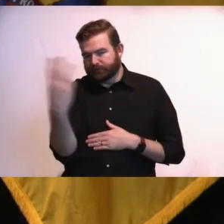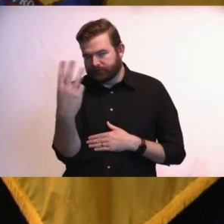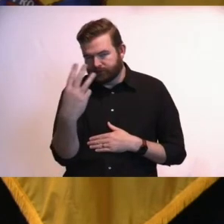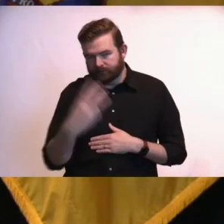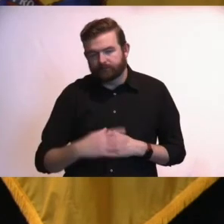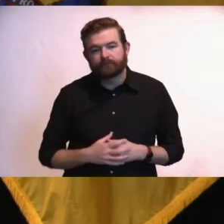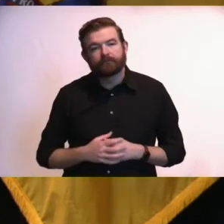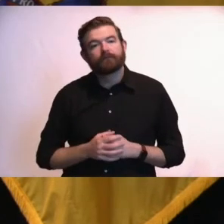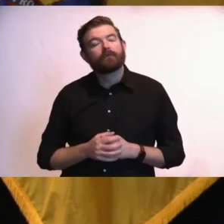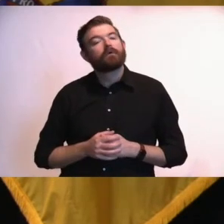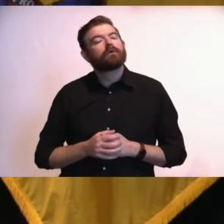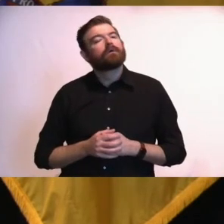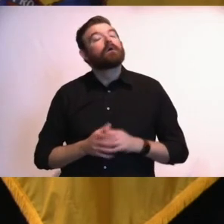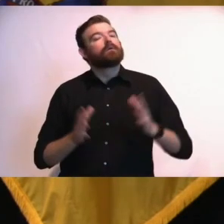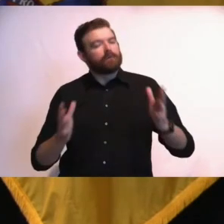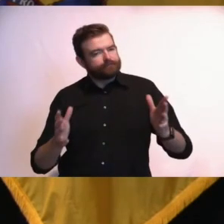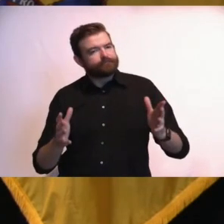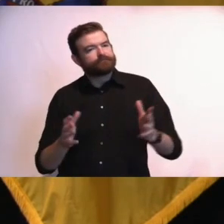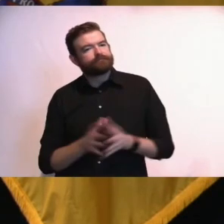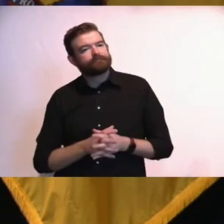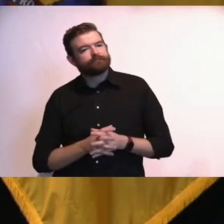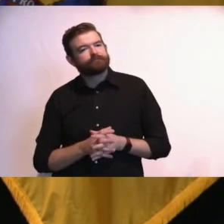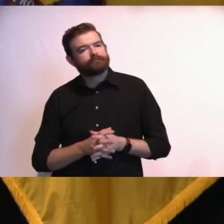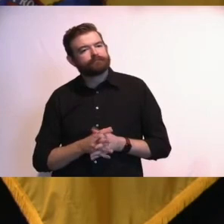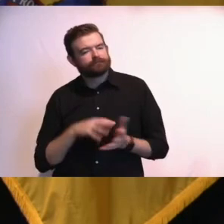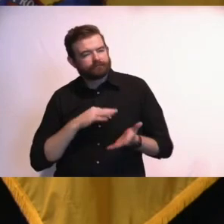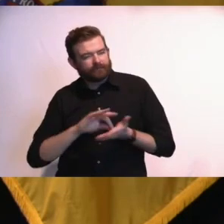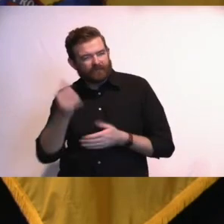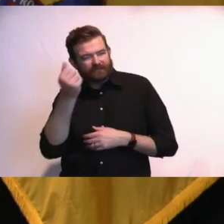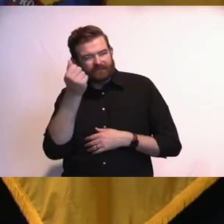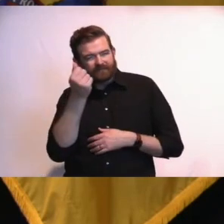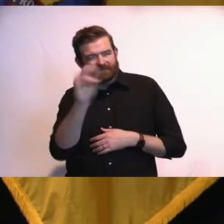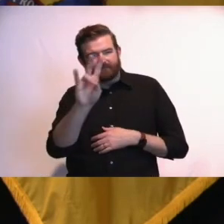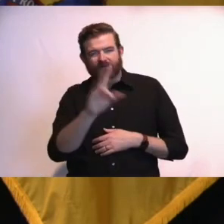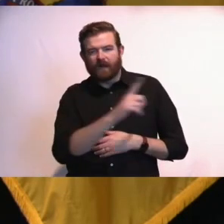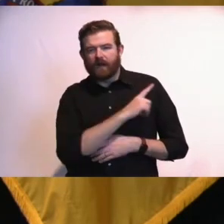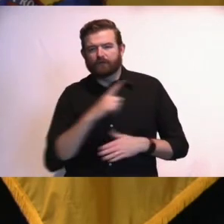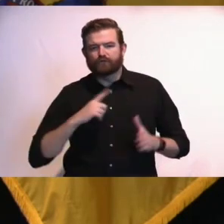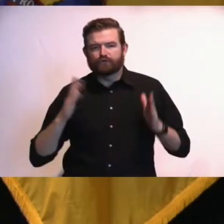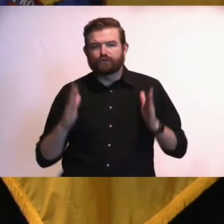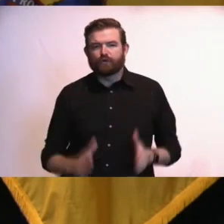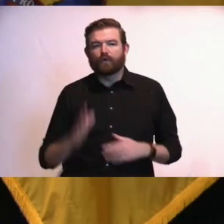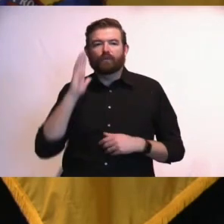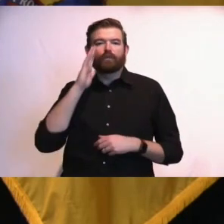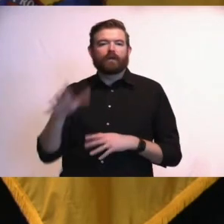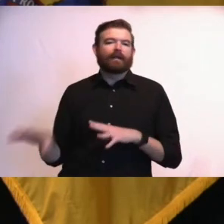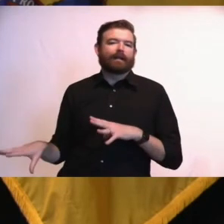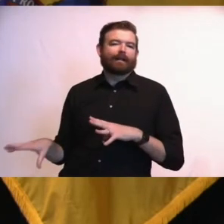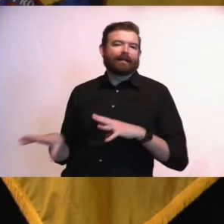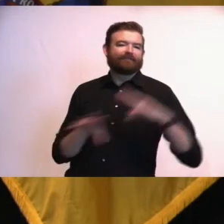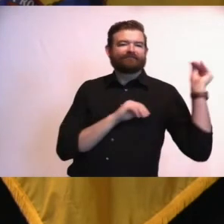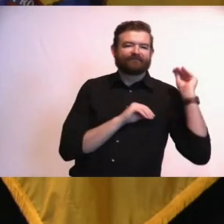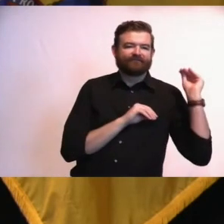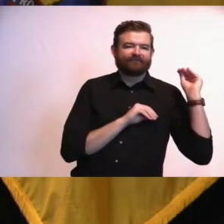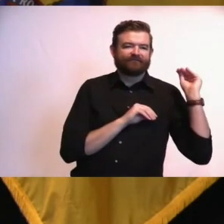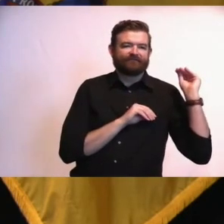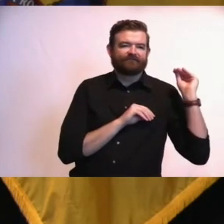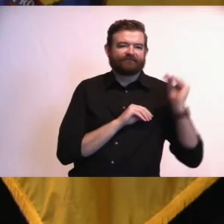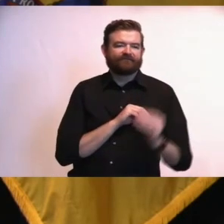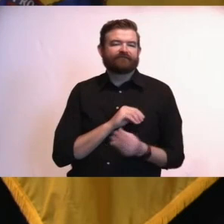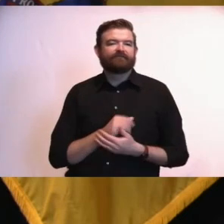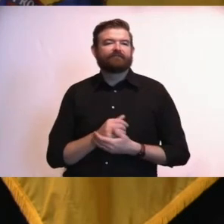believe if I counted this up, 17 legislators who are stepping off the stage at the end of the session, which ends